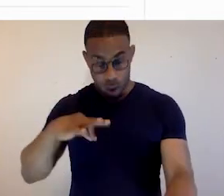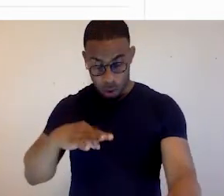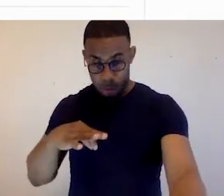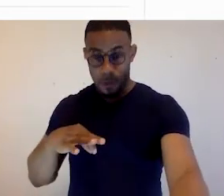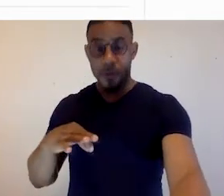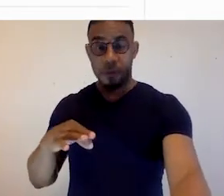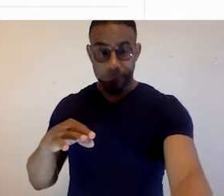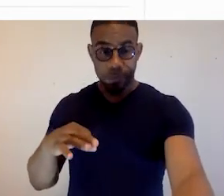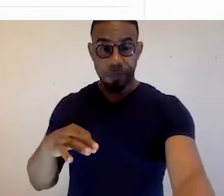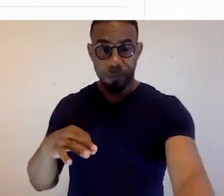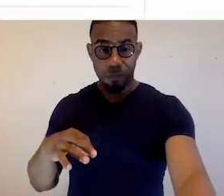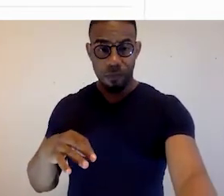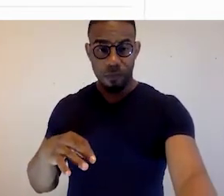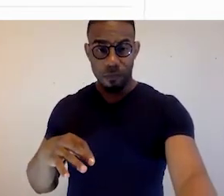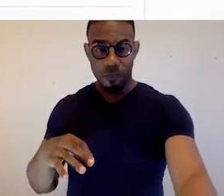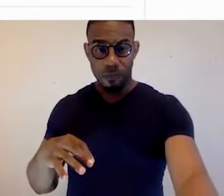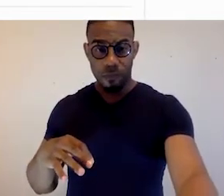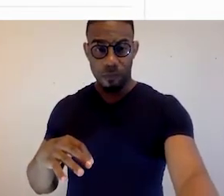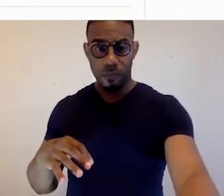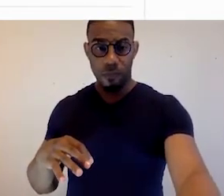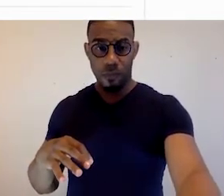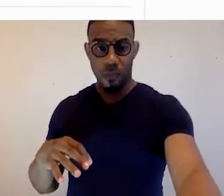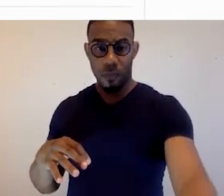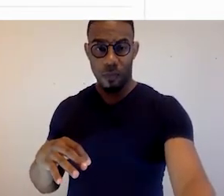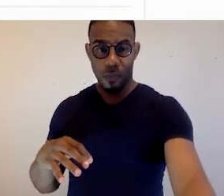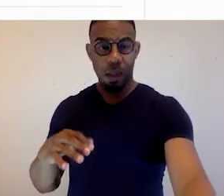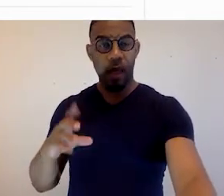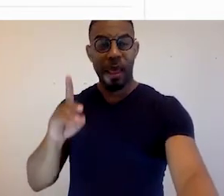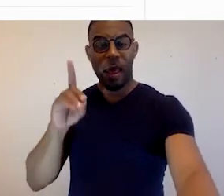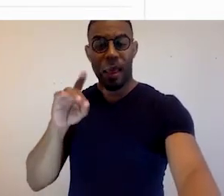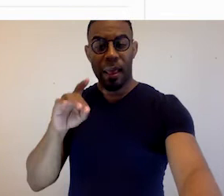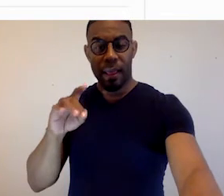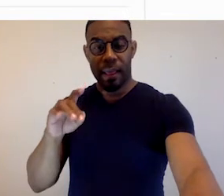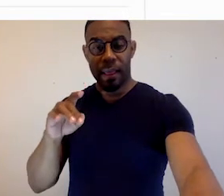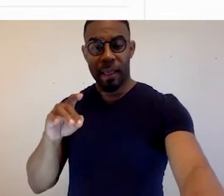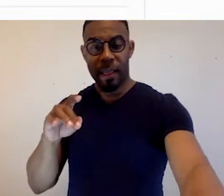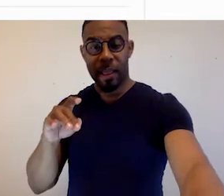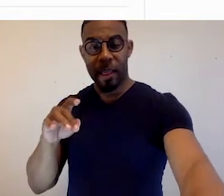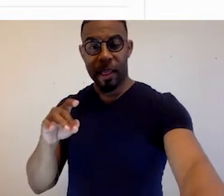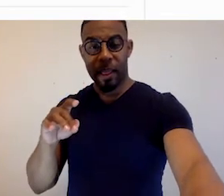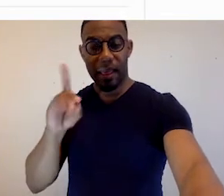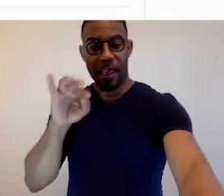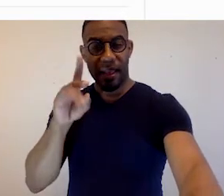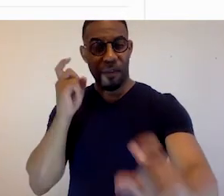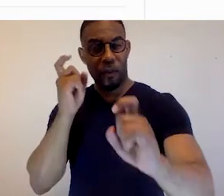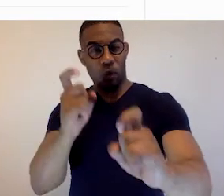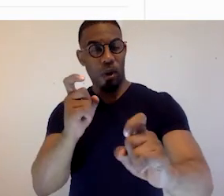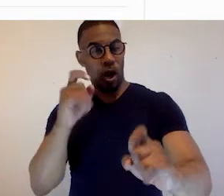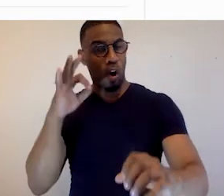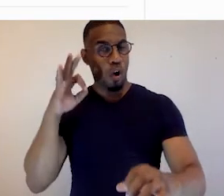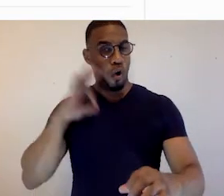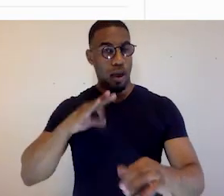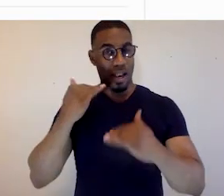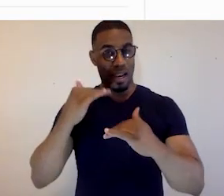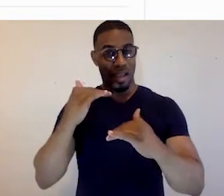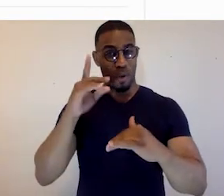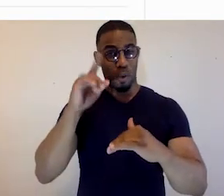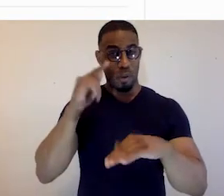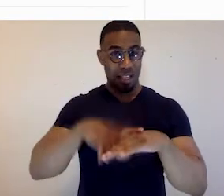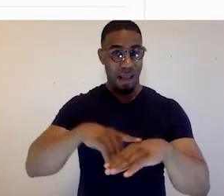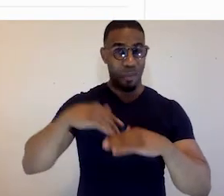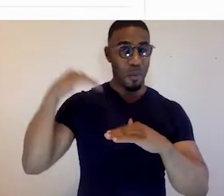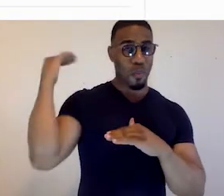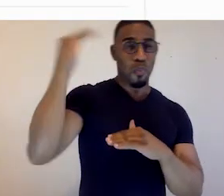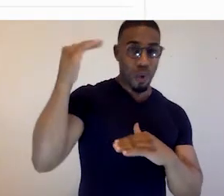And while they were both approved, David was granted a credit limit 20 times